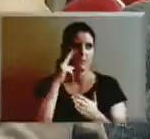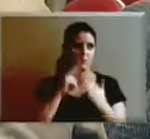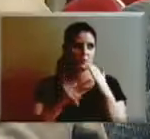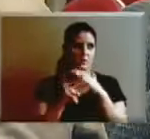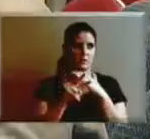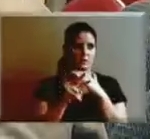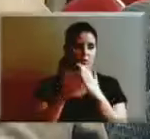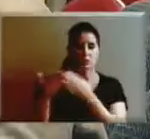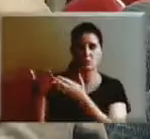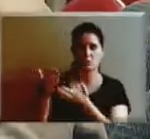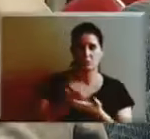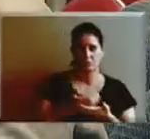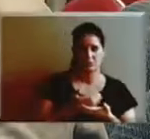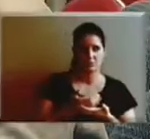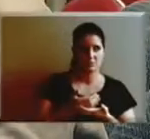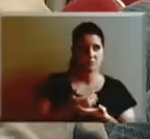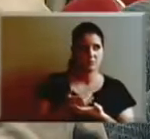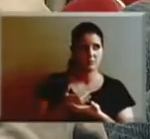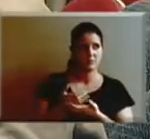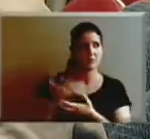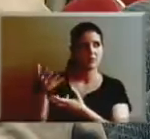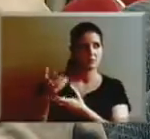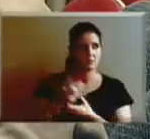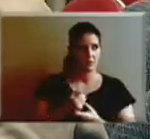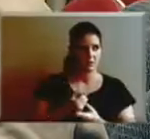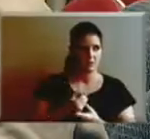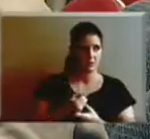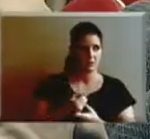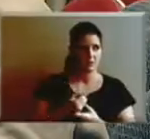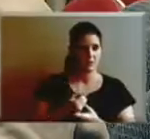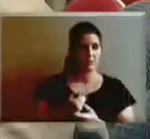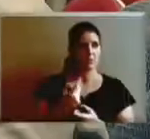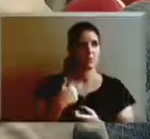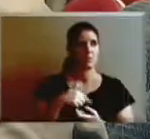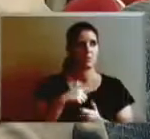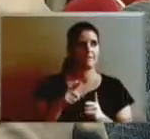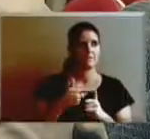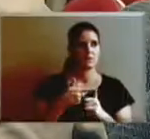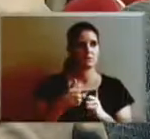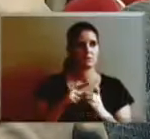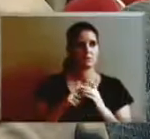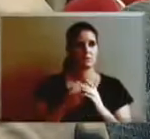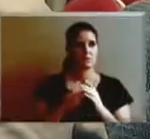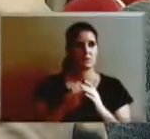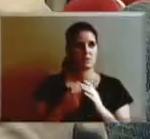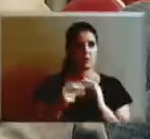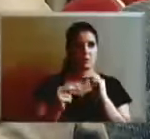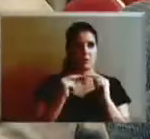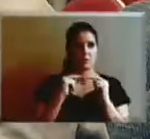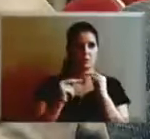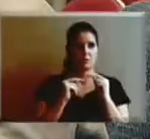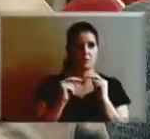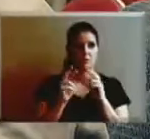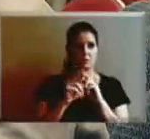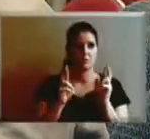tentative budget, when we were talking about negotiations, we were at a point of a break